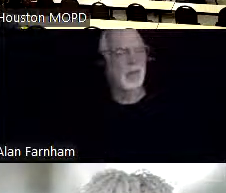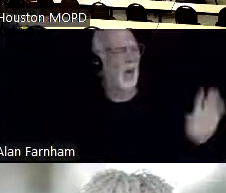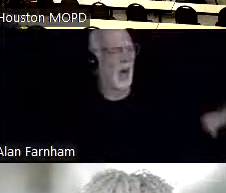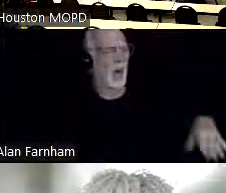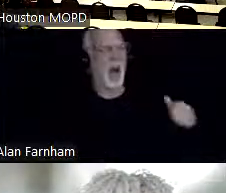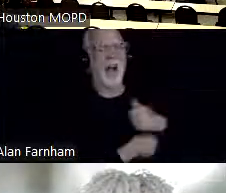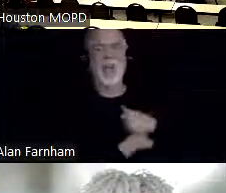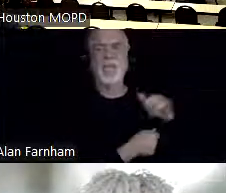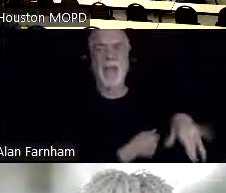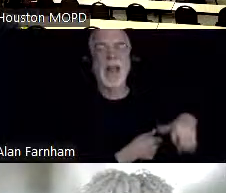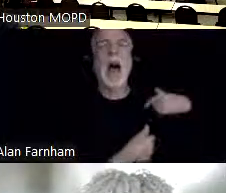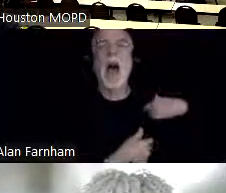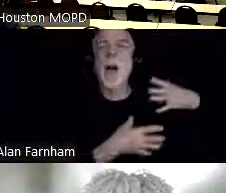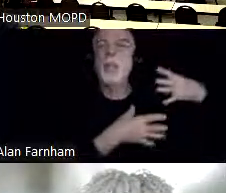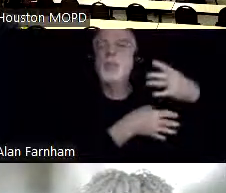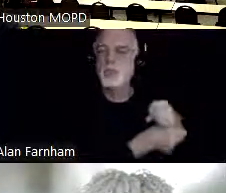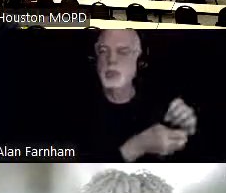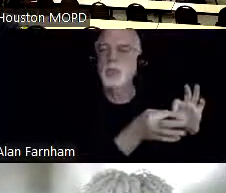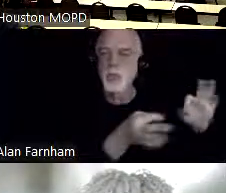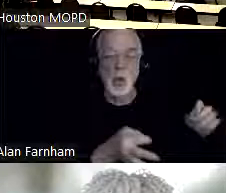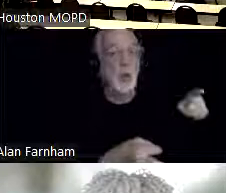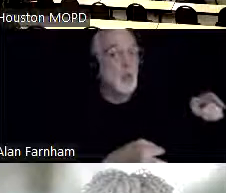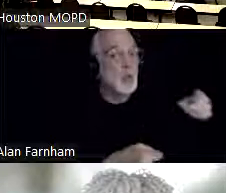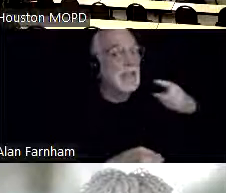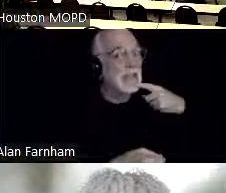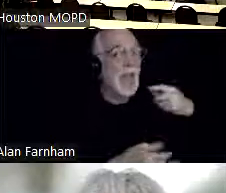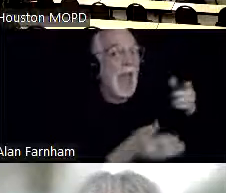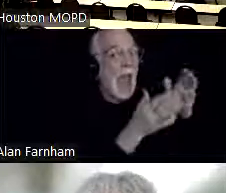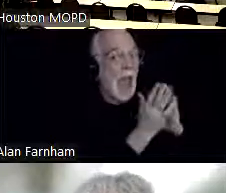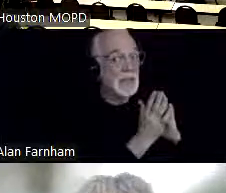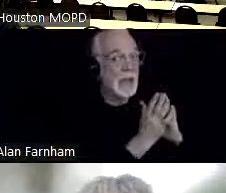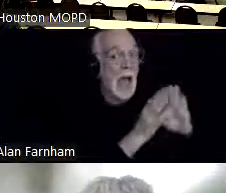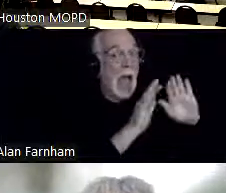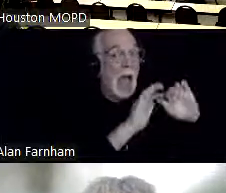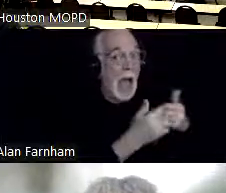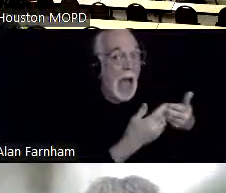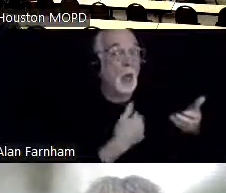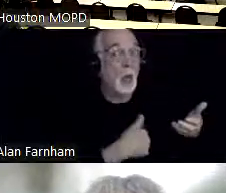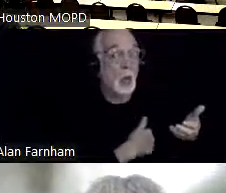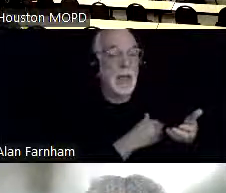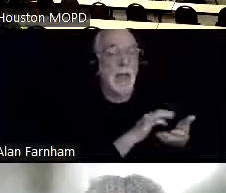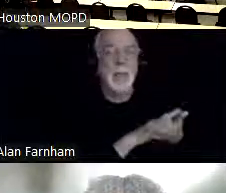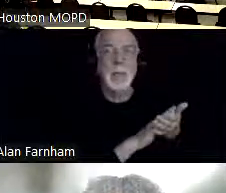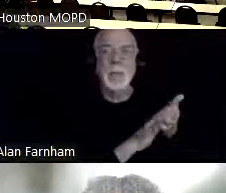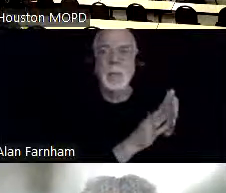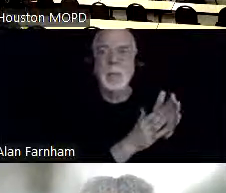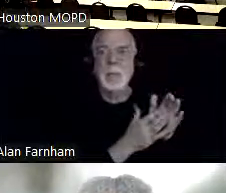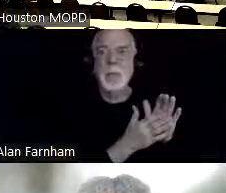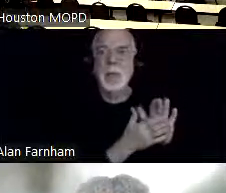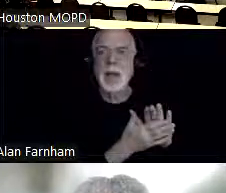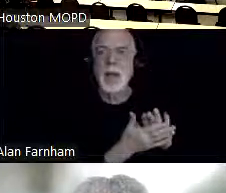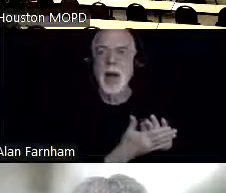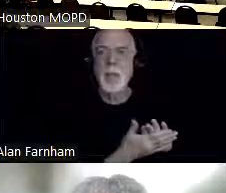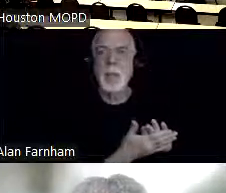going to paraphrase. You're asking, how do we become visible? How? Go to